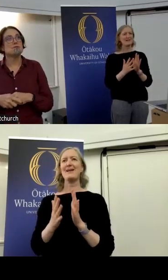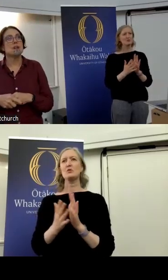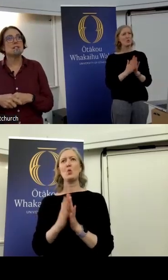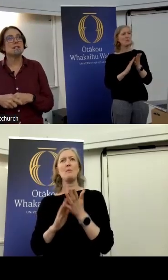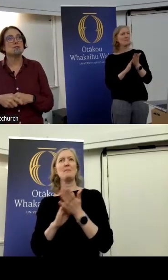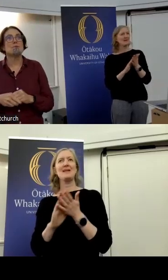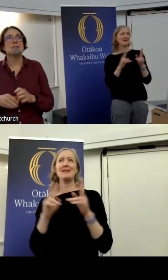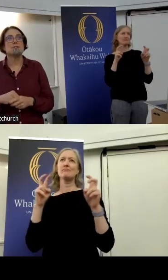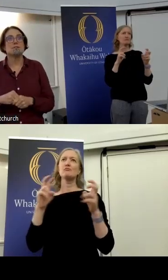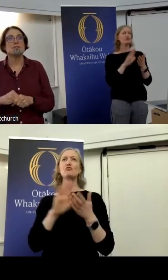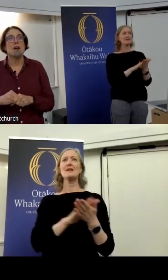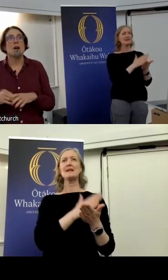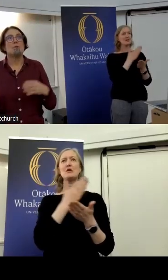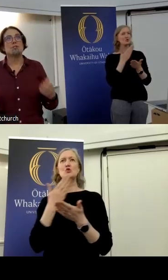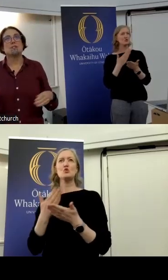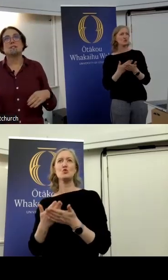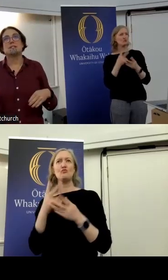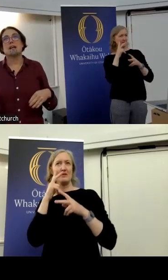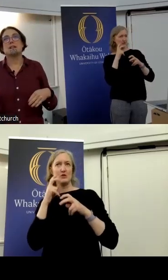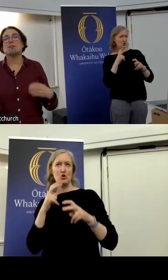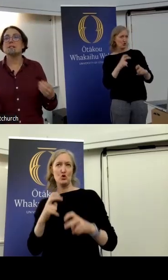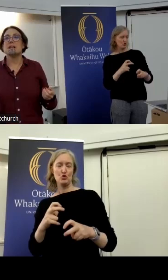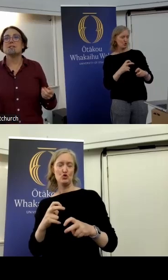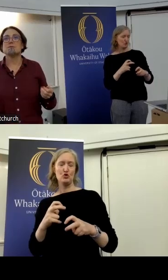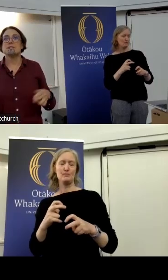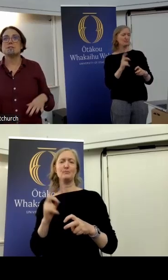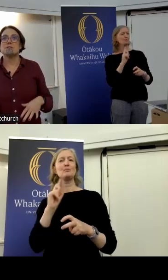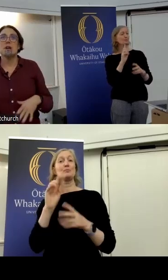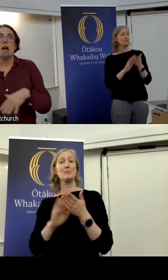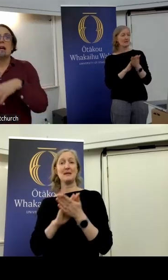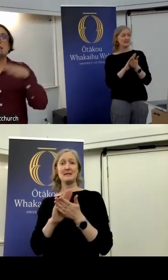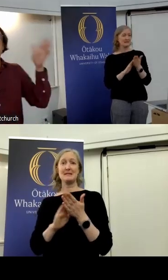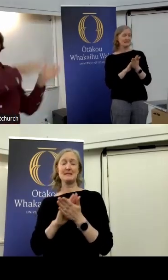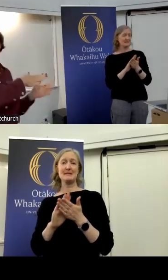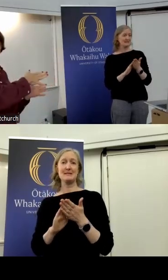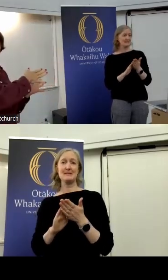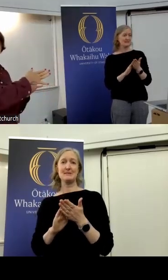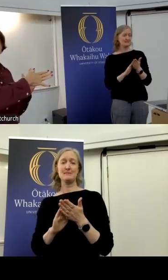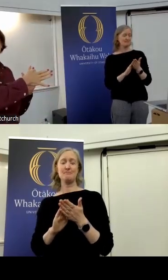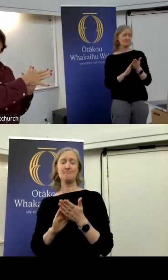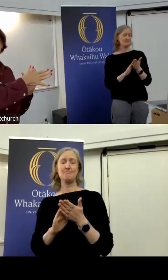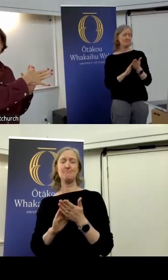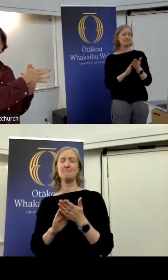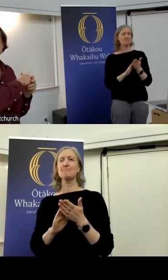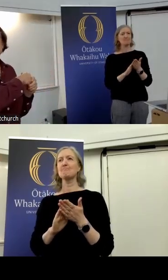definition of translational research, which is that translational research takes